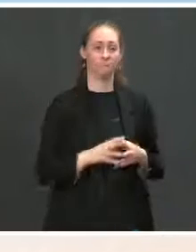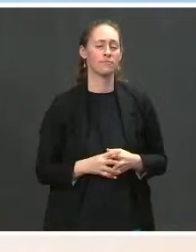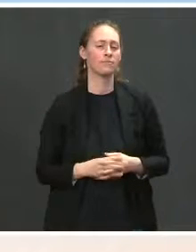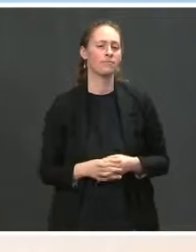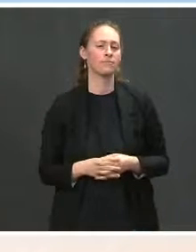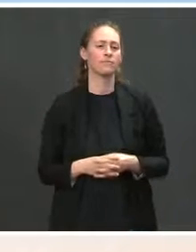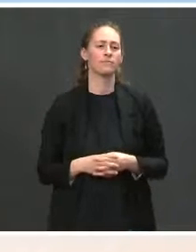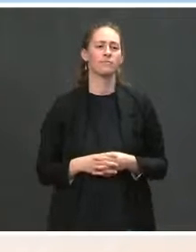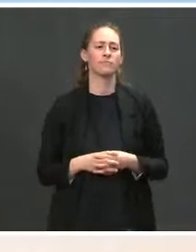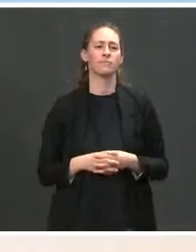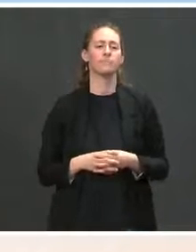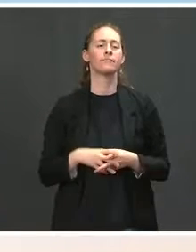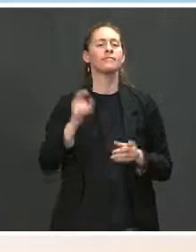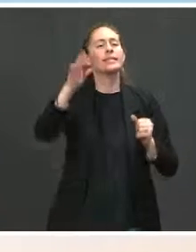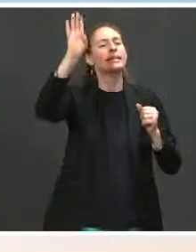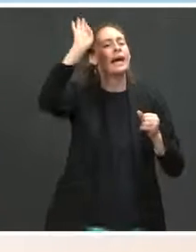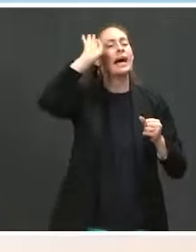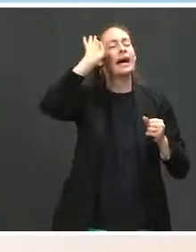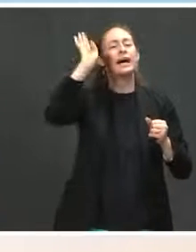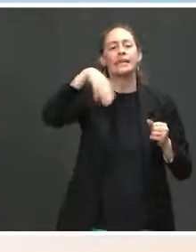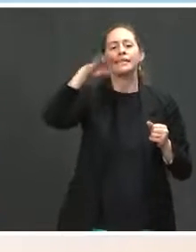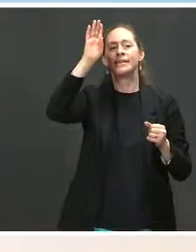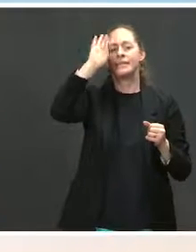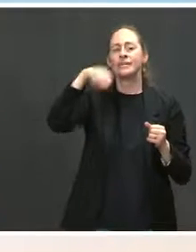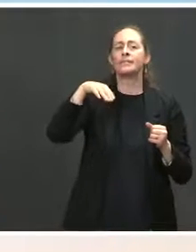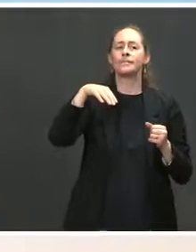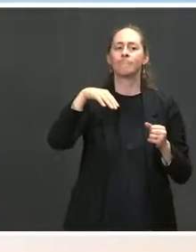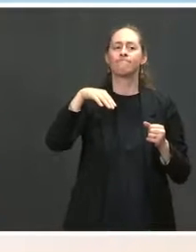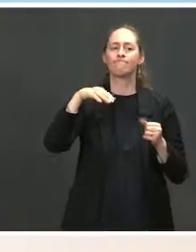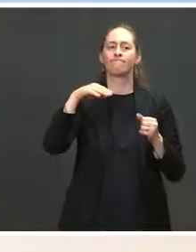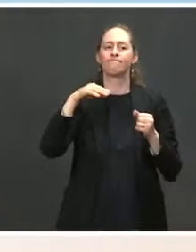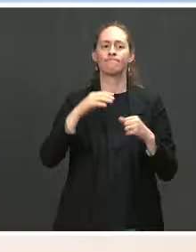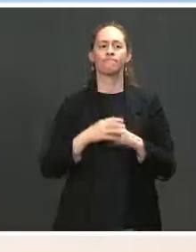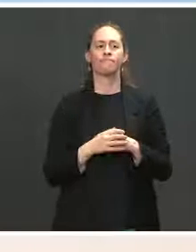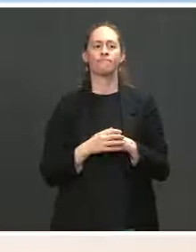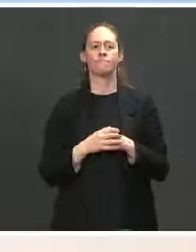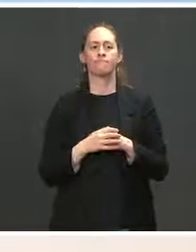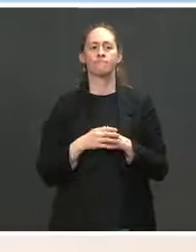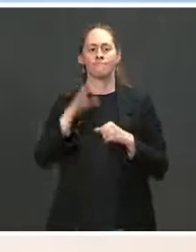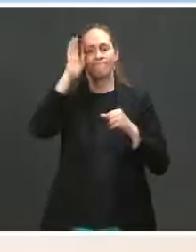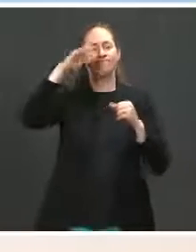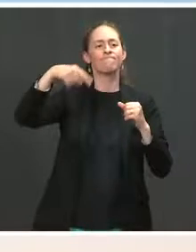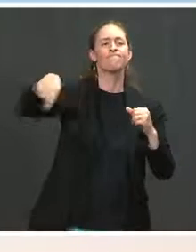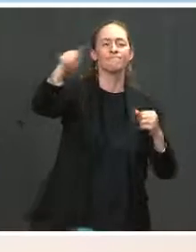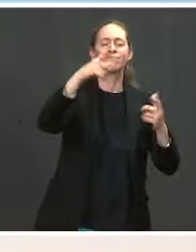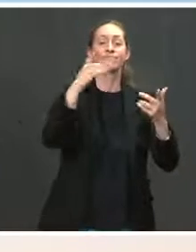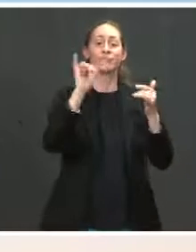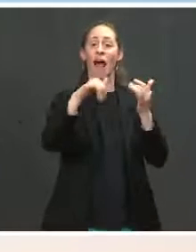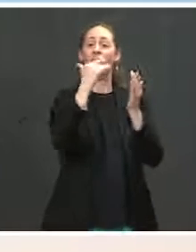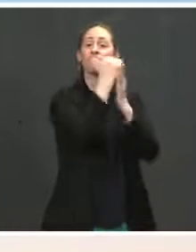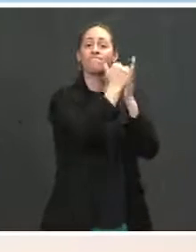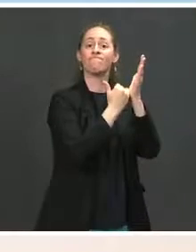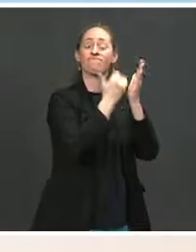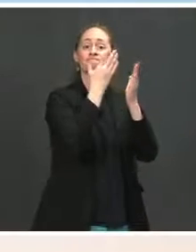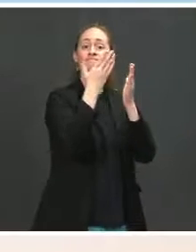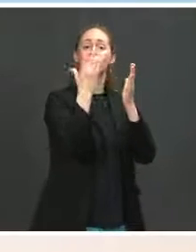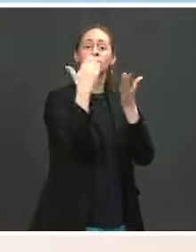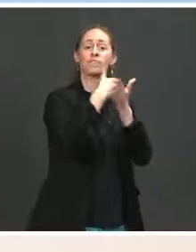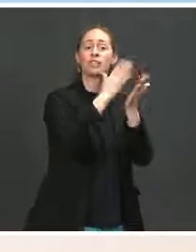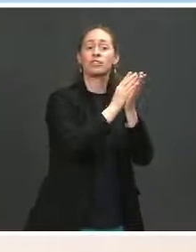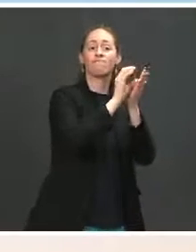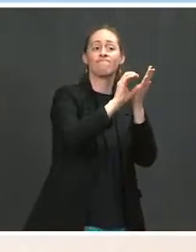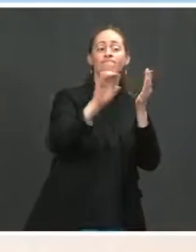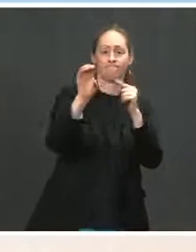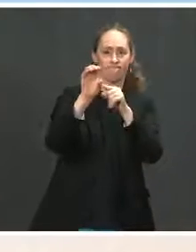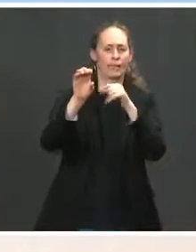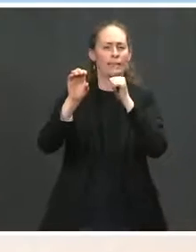a lot of attention, but in our discretionary guidance, it was consistent with this. And maybe this is what you're asking about, but we could get you the more details too, or for others